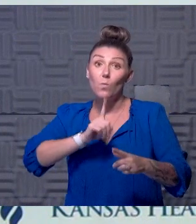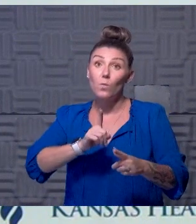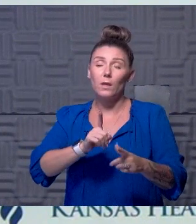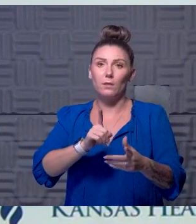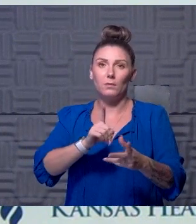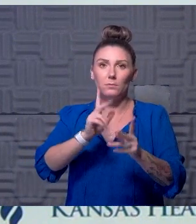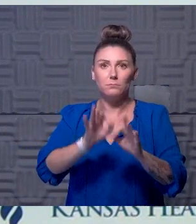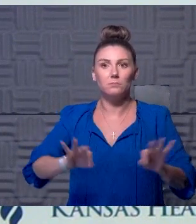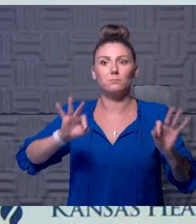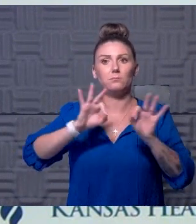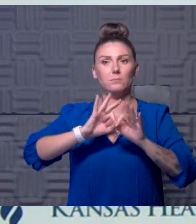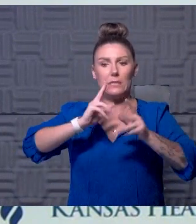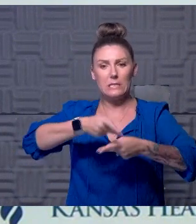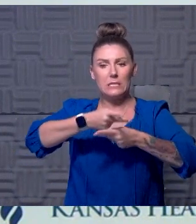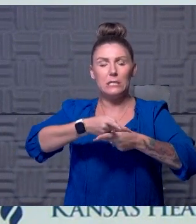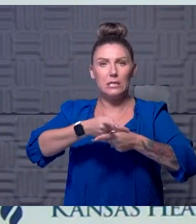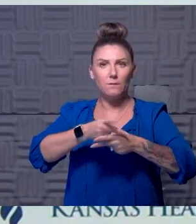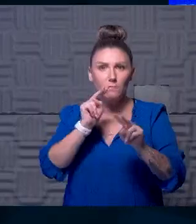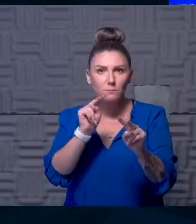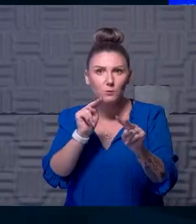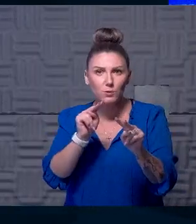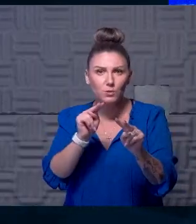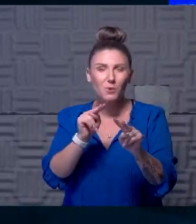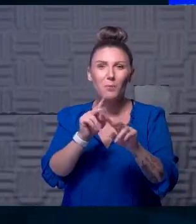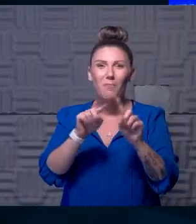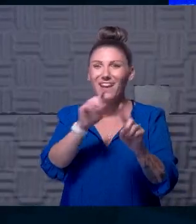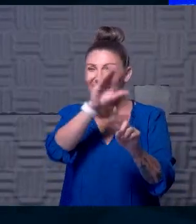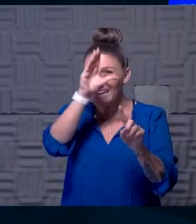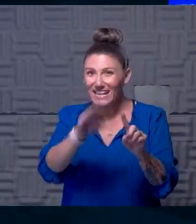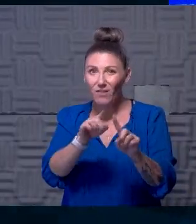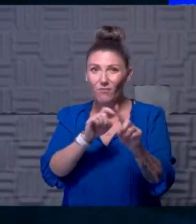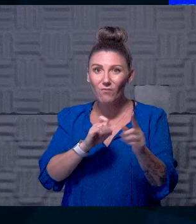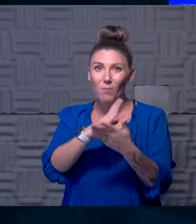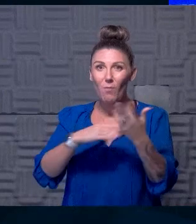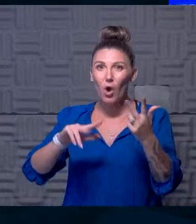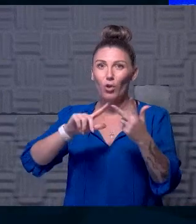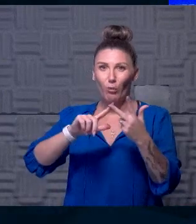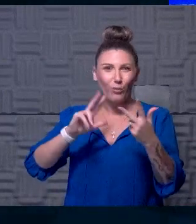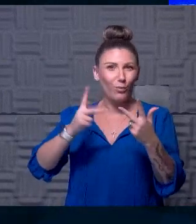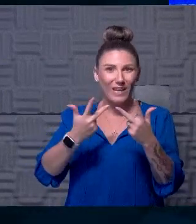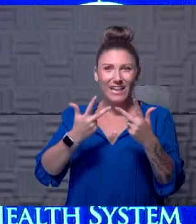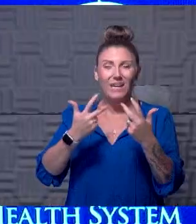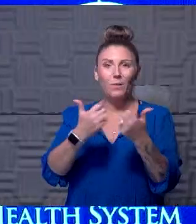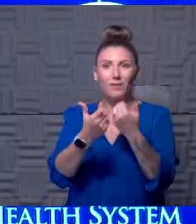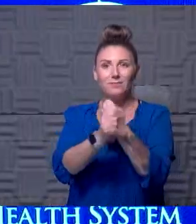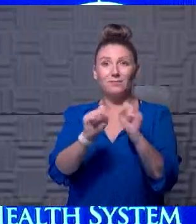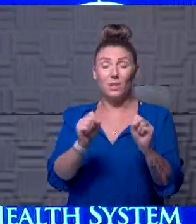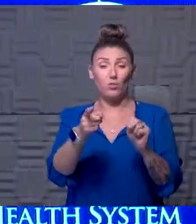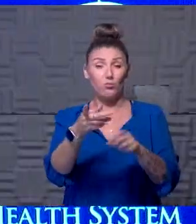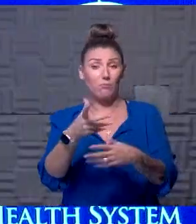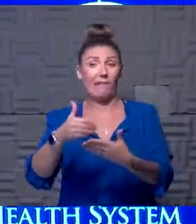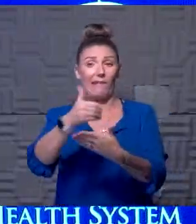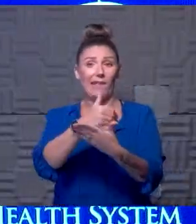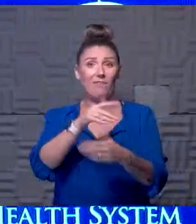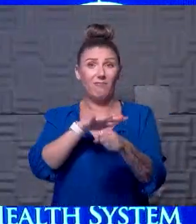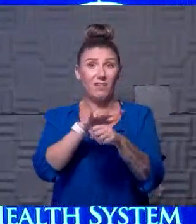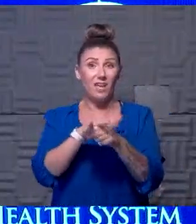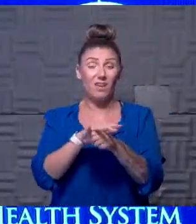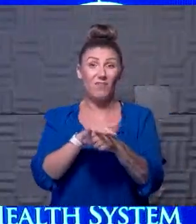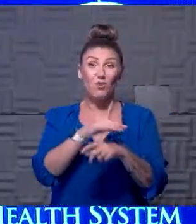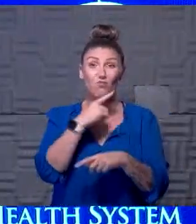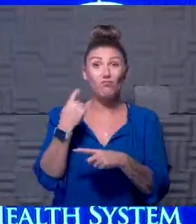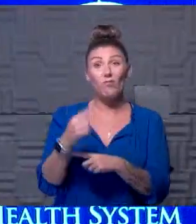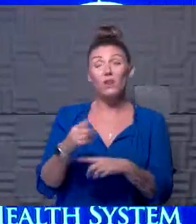never before you have preliminary data from a phase 3 study. Got it. So and I think that helps clarify it, because you're getting enough information. And what Russia's doing